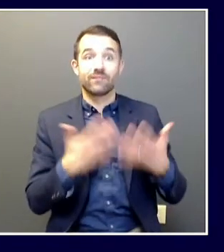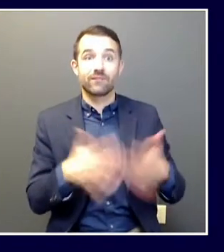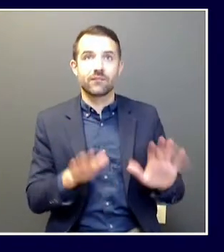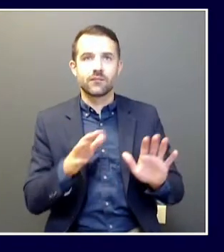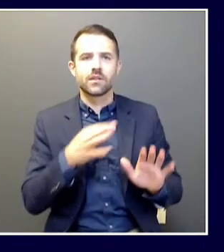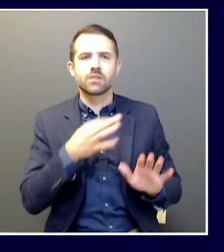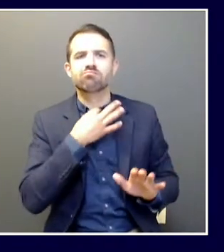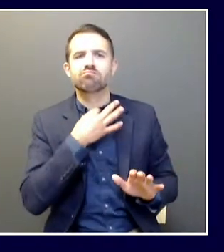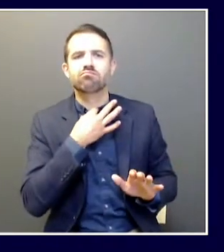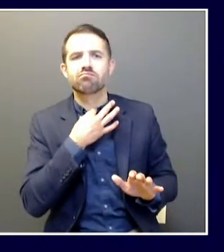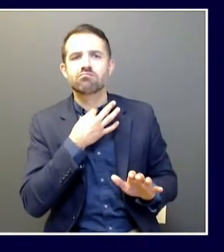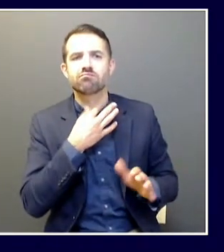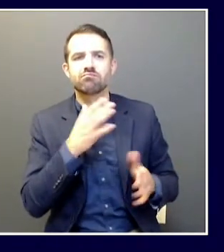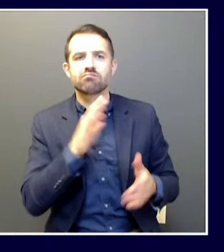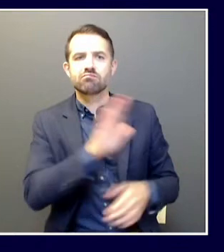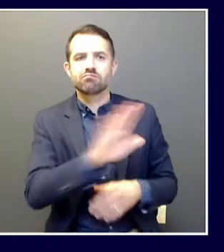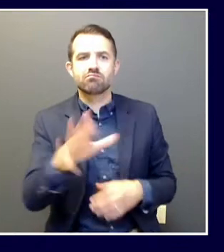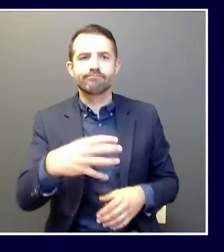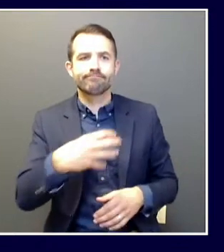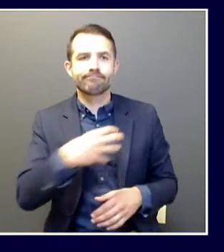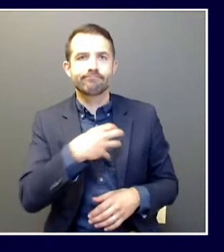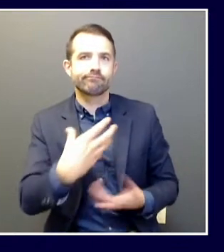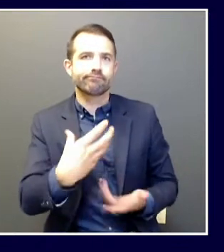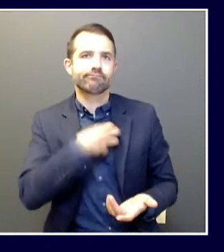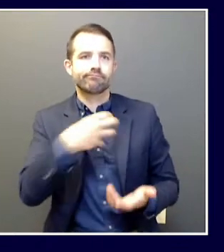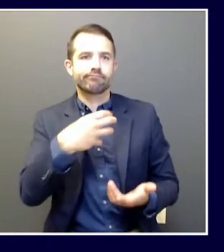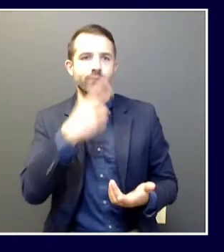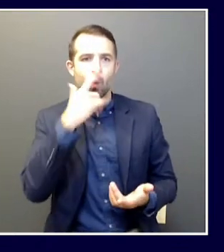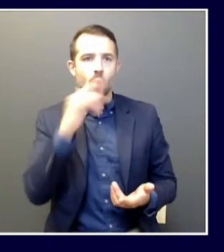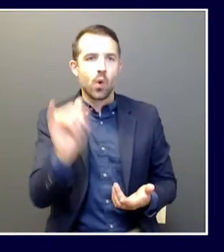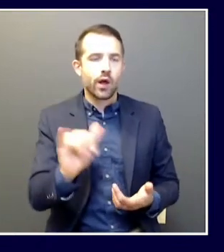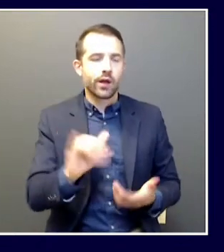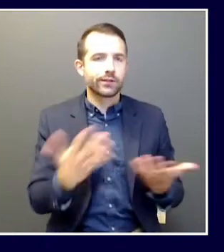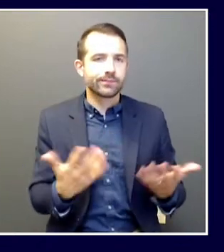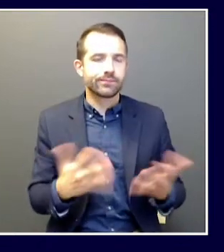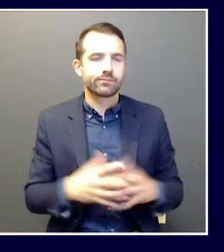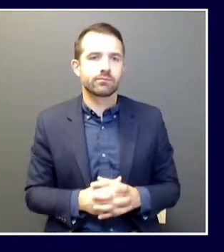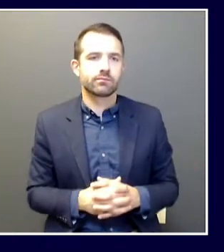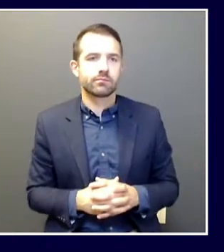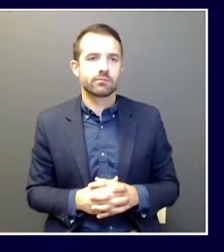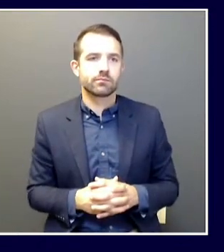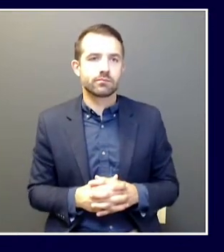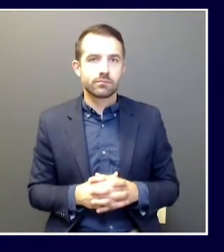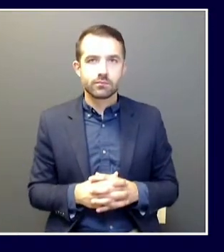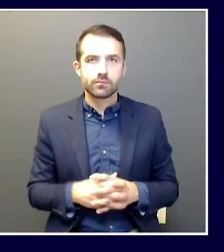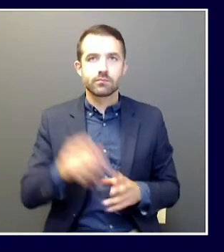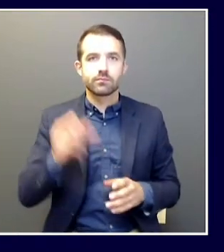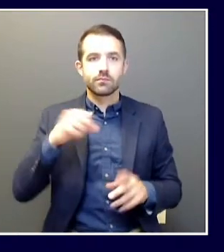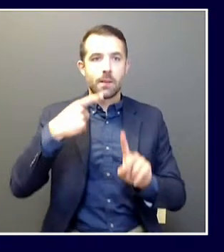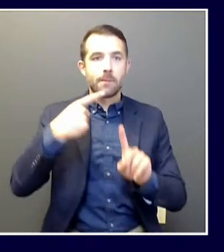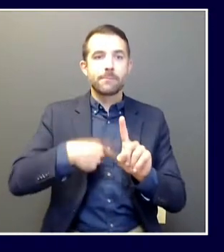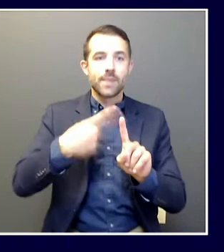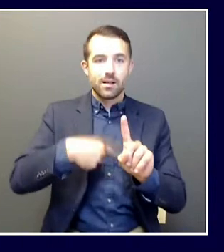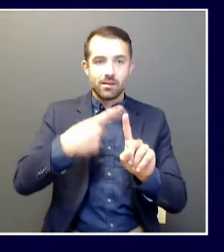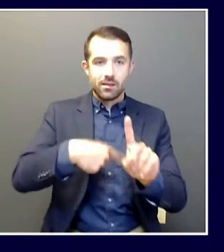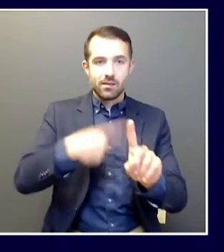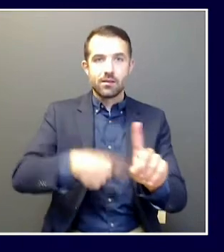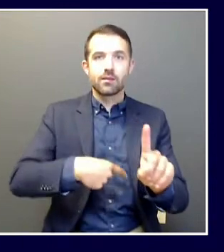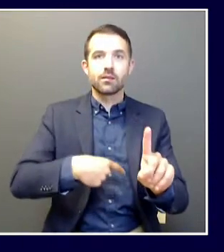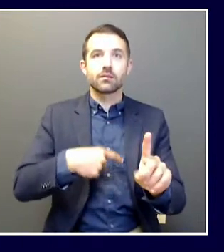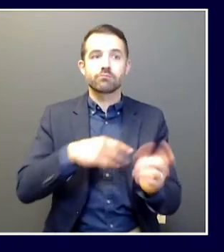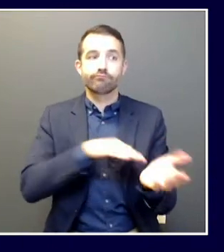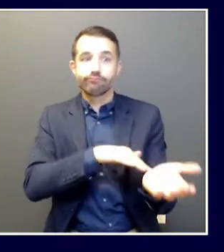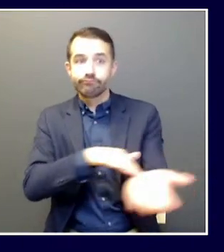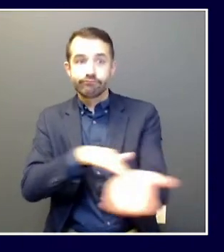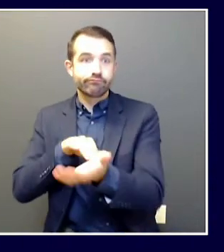we anticipate that the survey that we've been doing since June, monthly of certain healthcare facilities, will end at the end